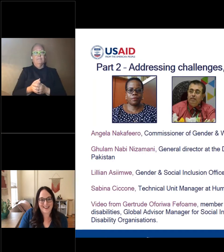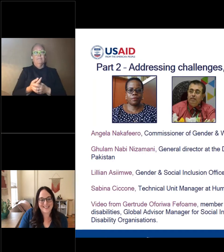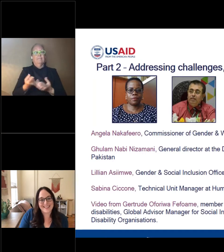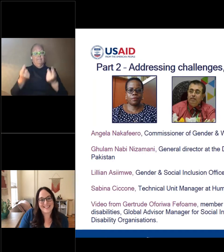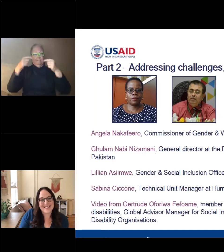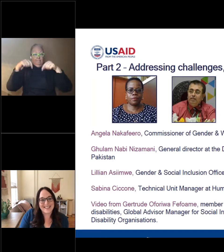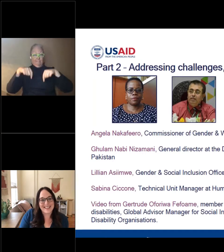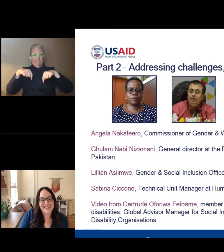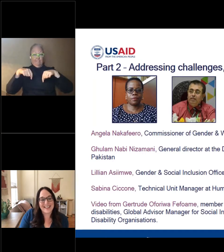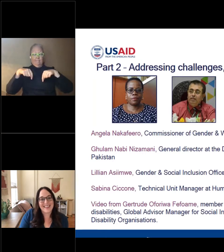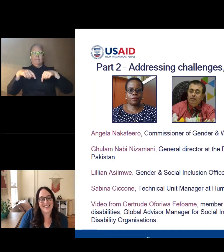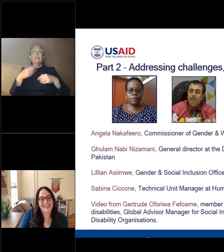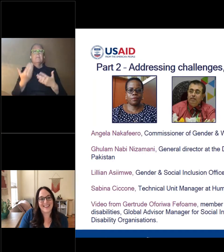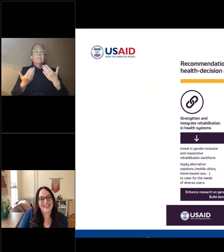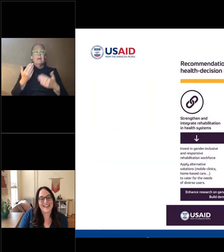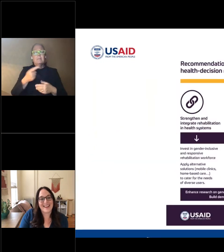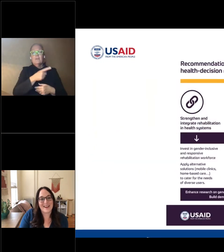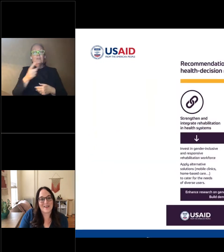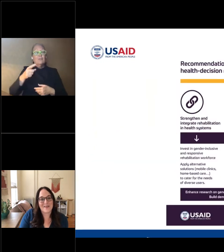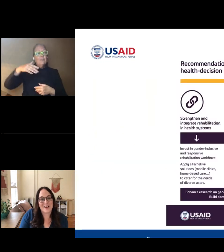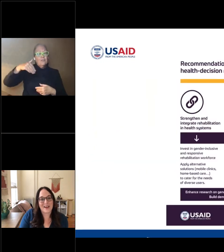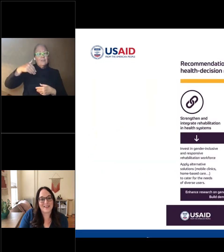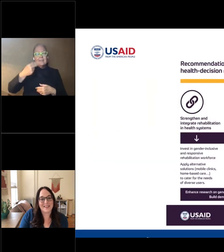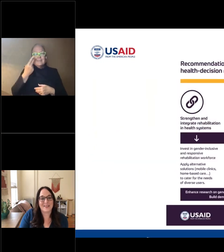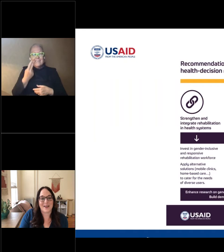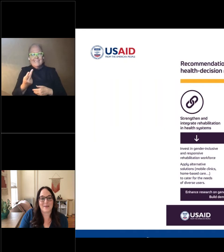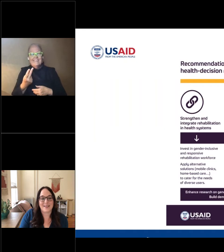may not have had a chance to see the